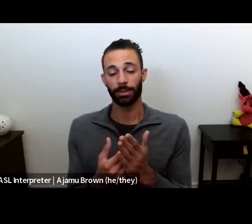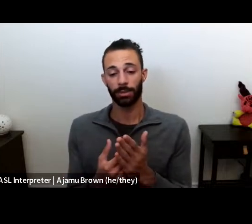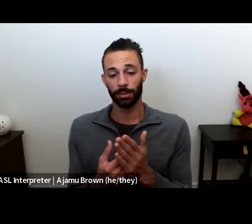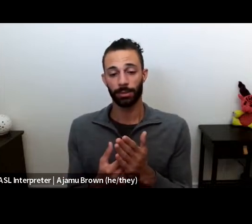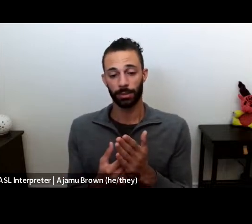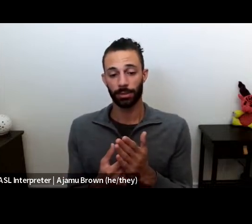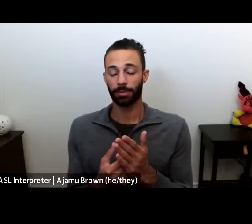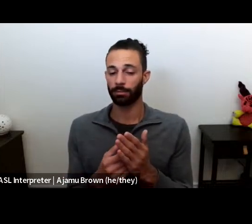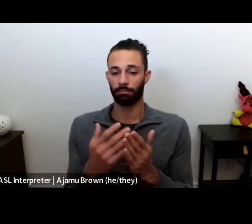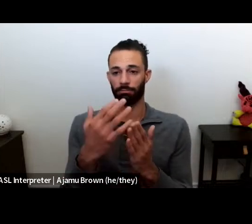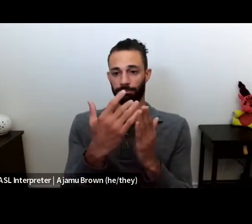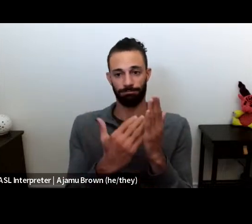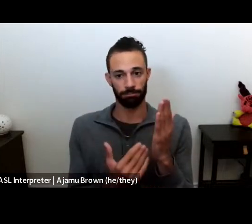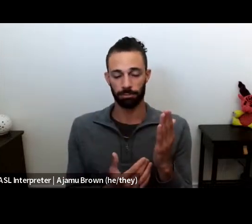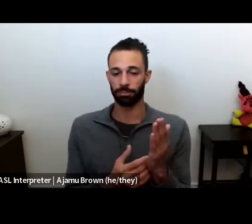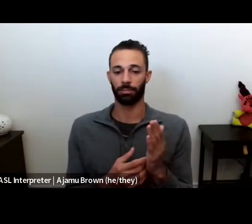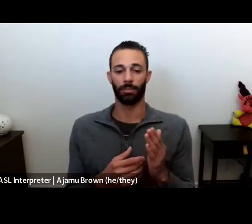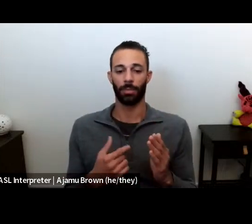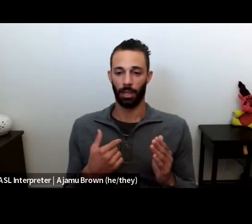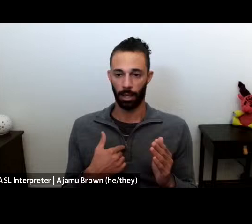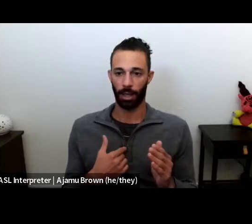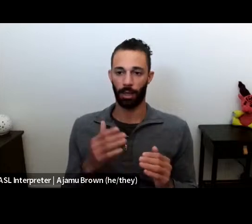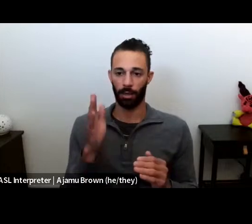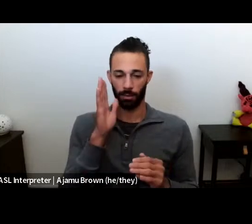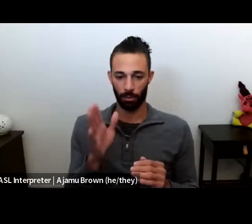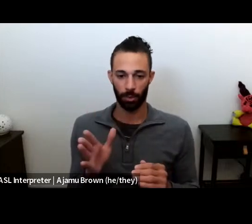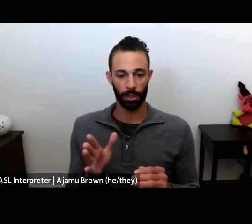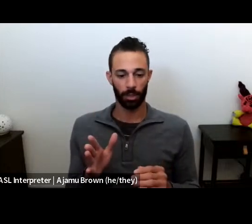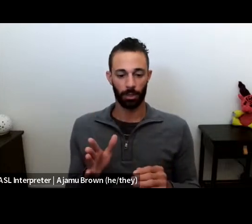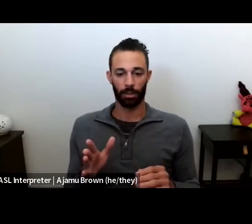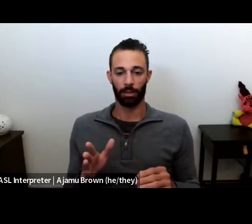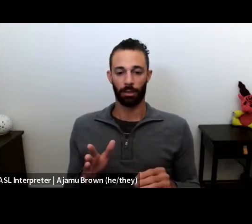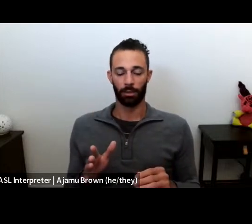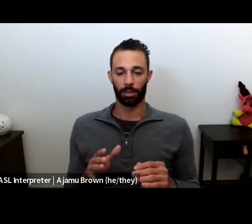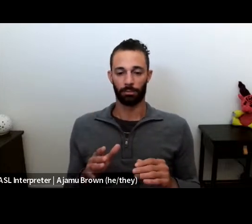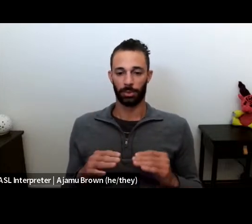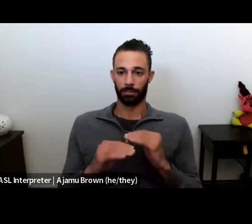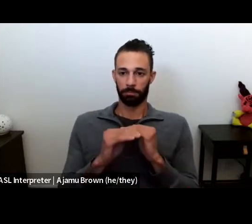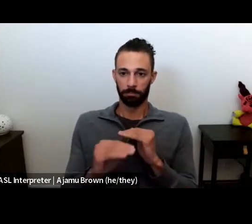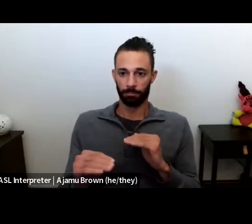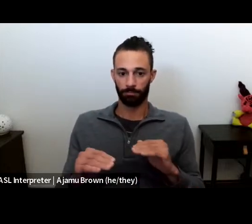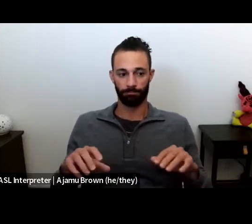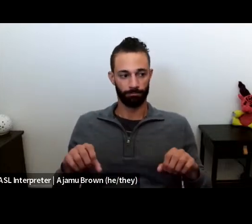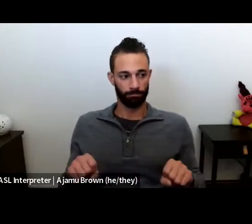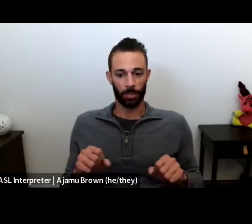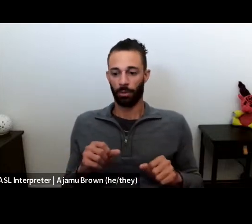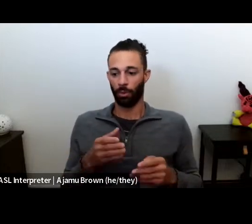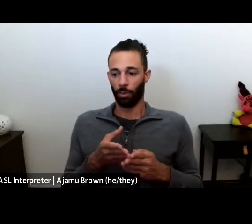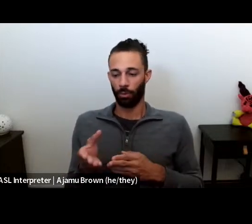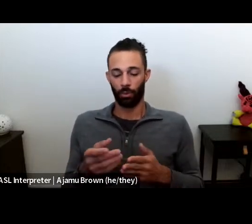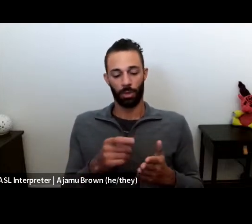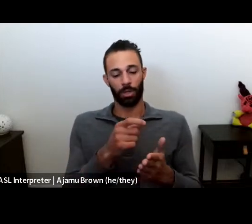down by accomplishing everything on my list today. You know,